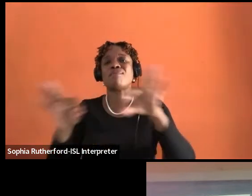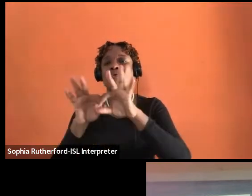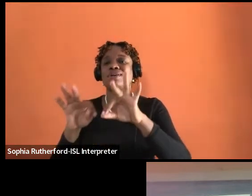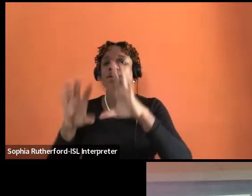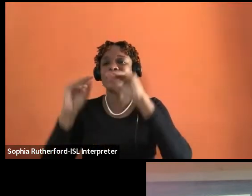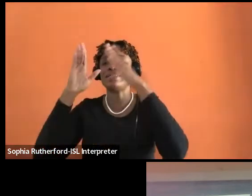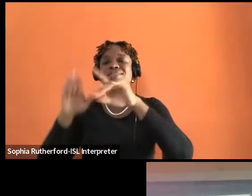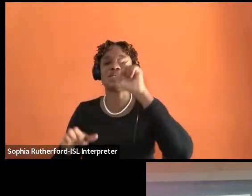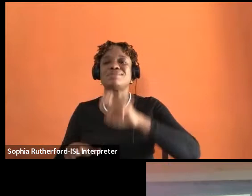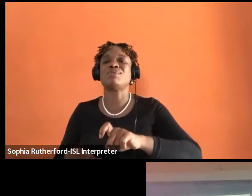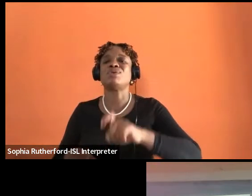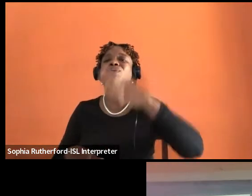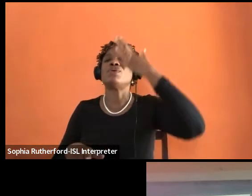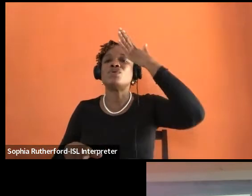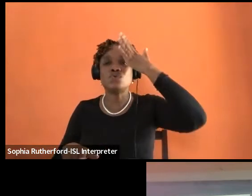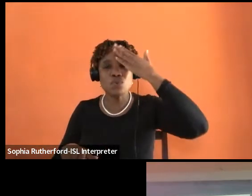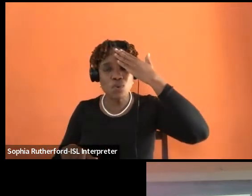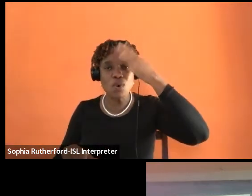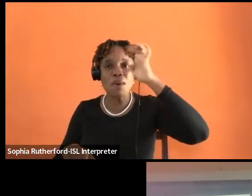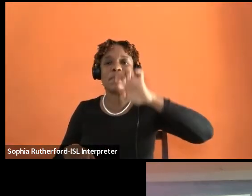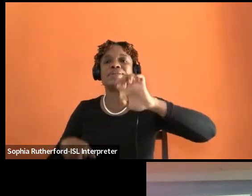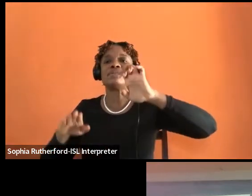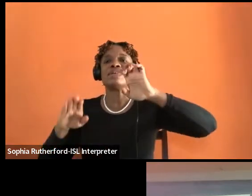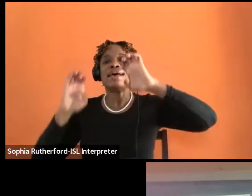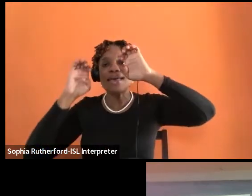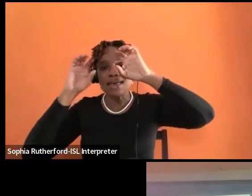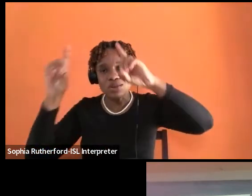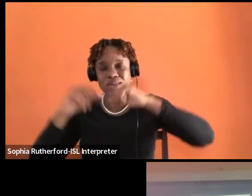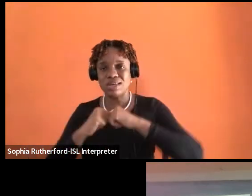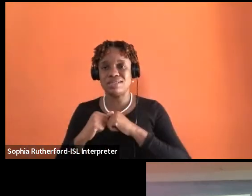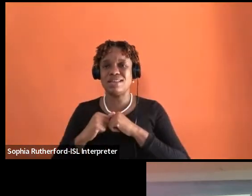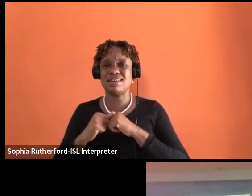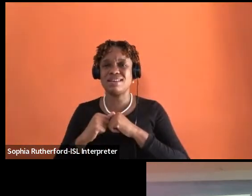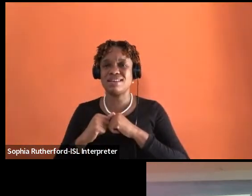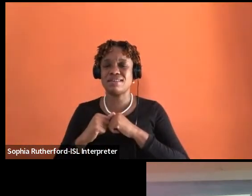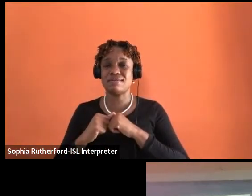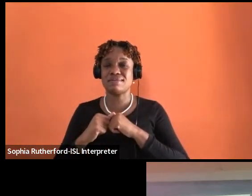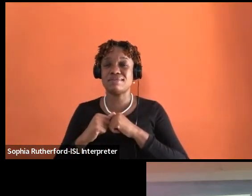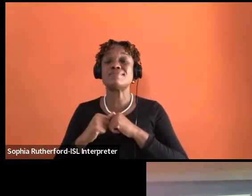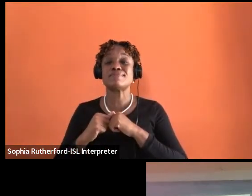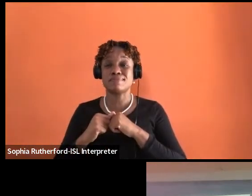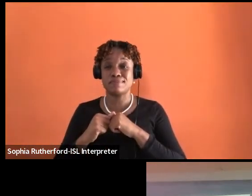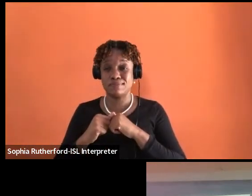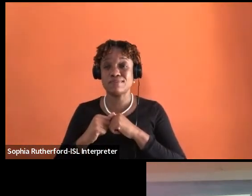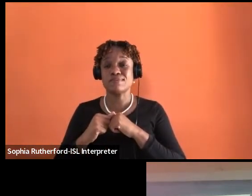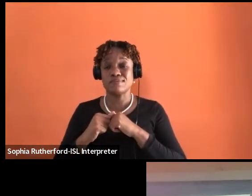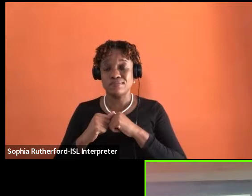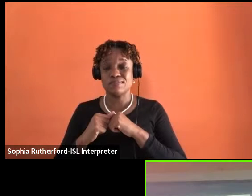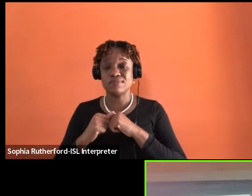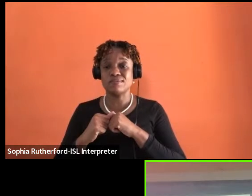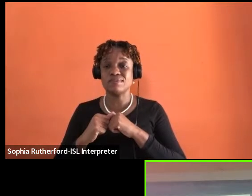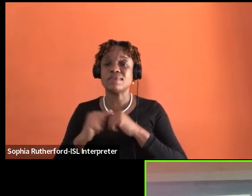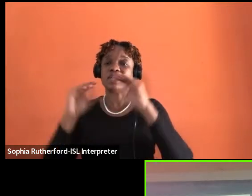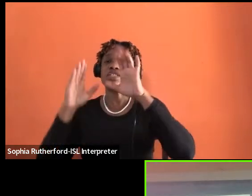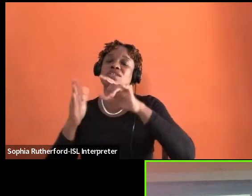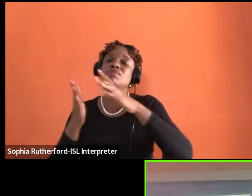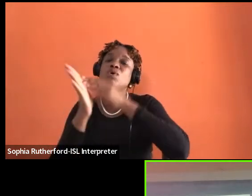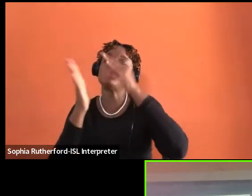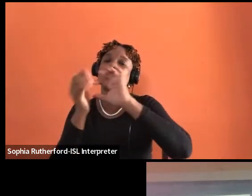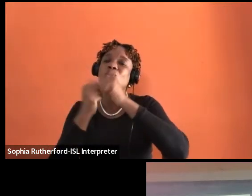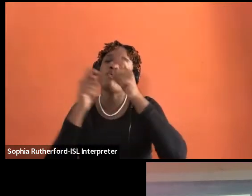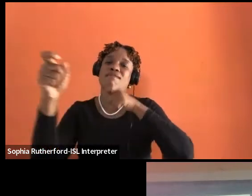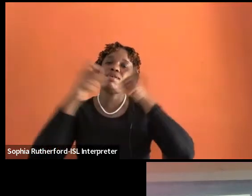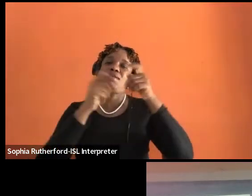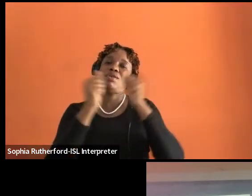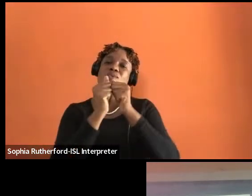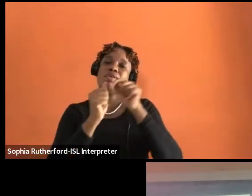for granted, they might not know. So the teachers will have to be educated how to deal with these children when